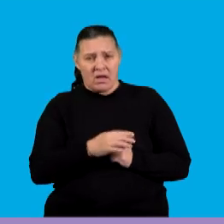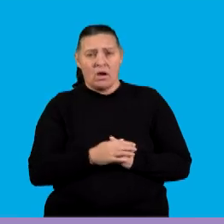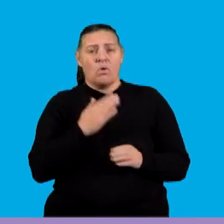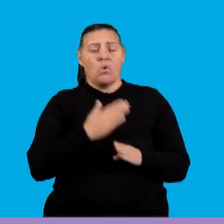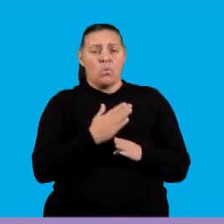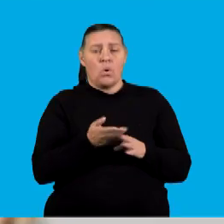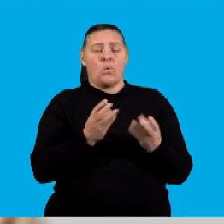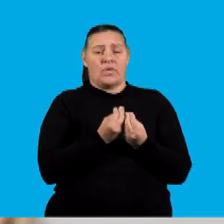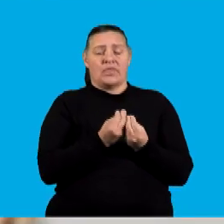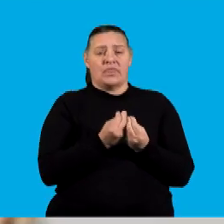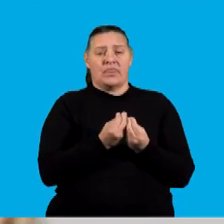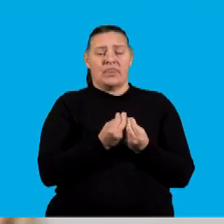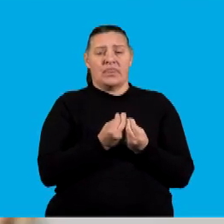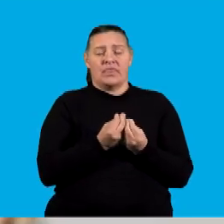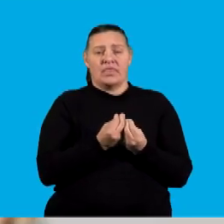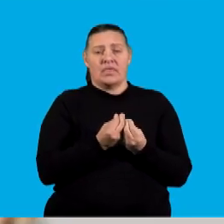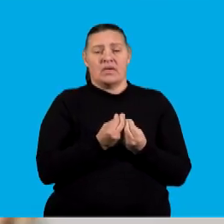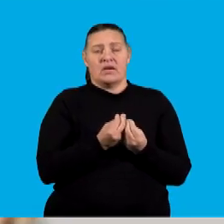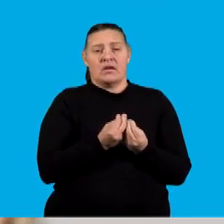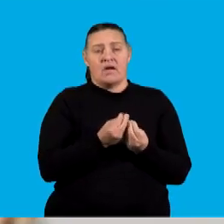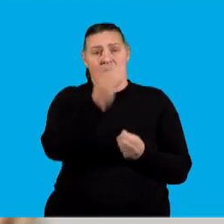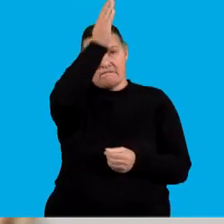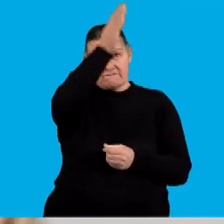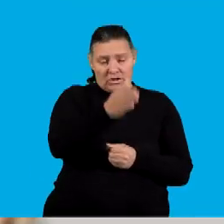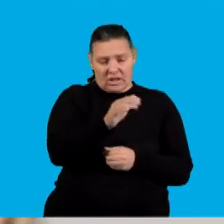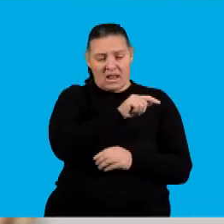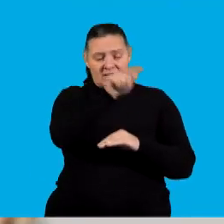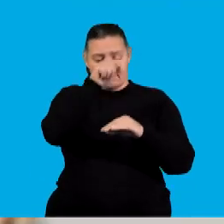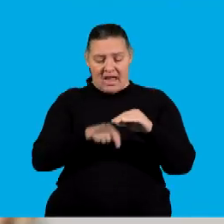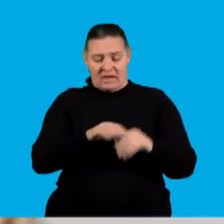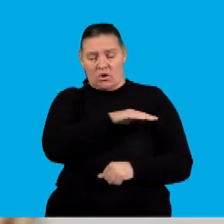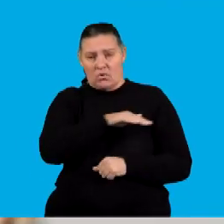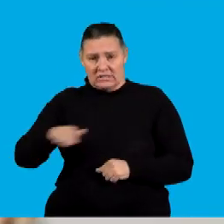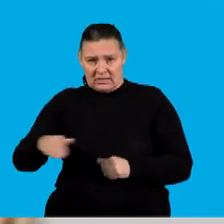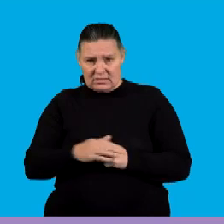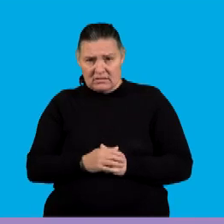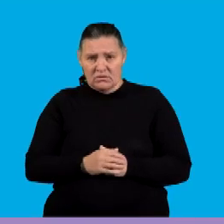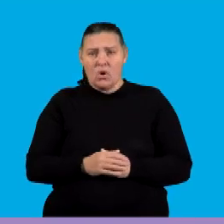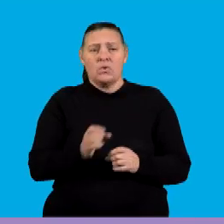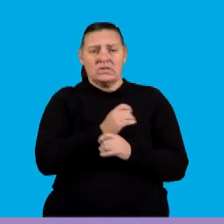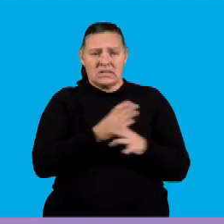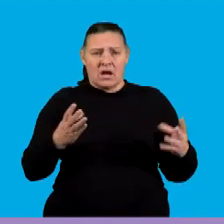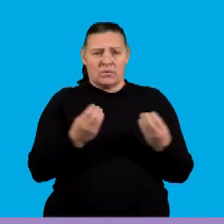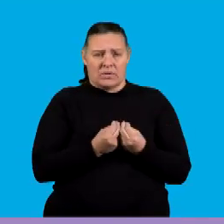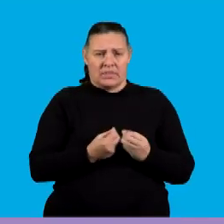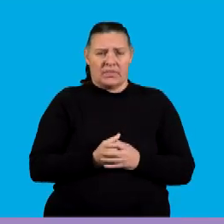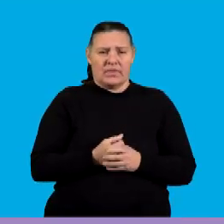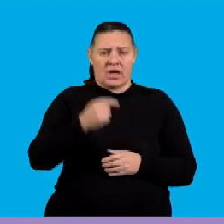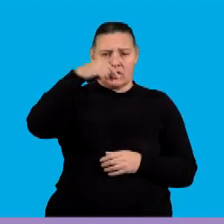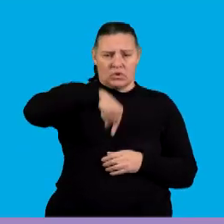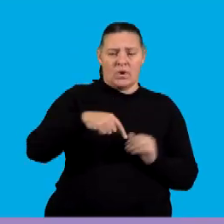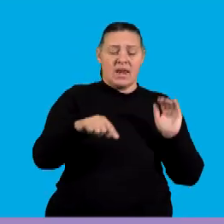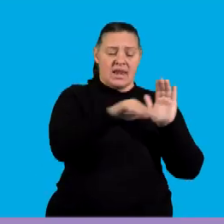remember we are working with the vertical change divided by the horizontal change. So let's start here with a point Q. So that will be